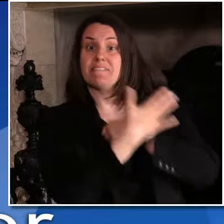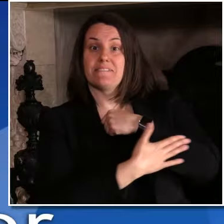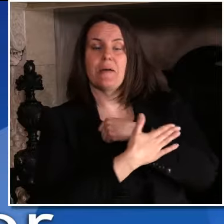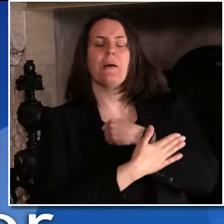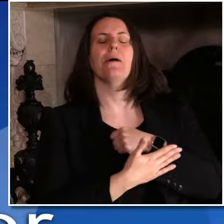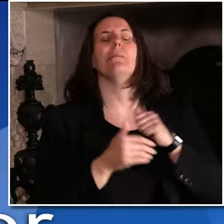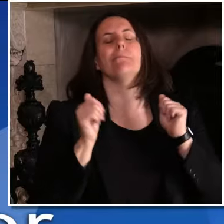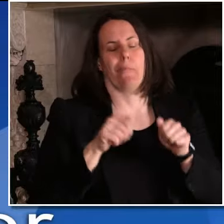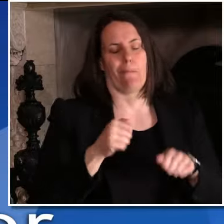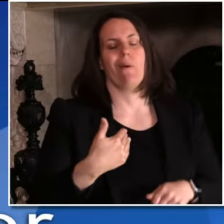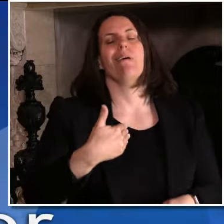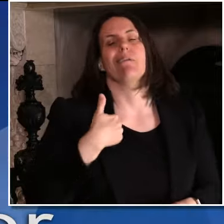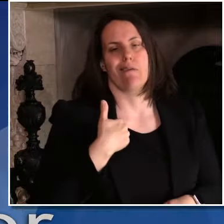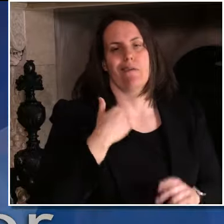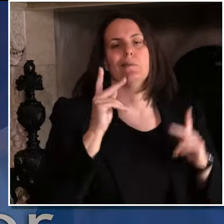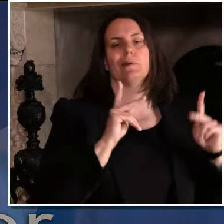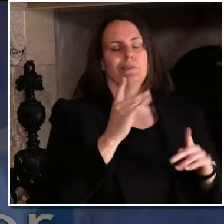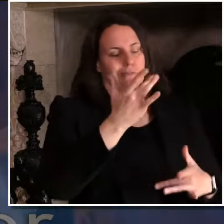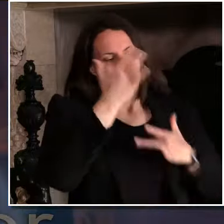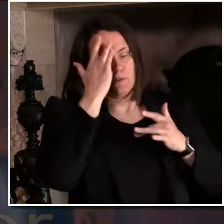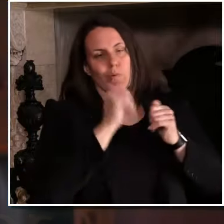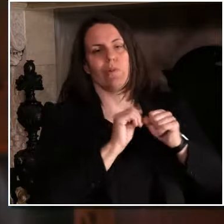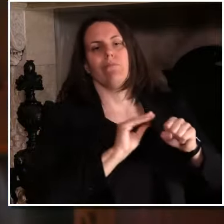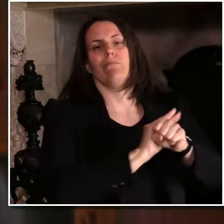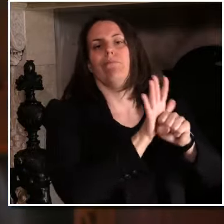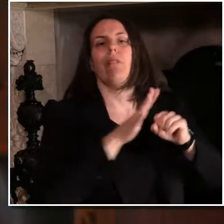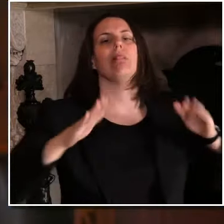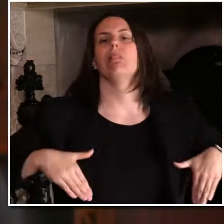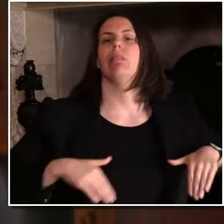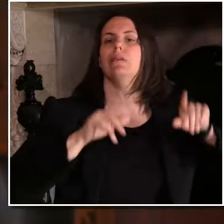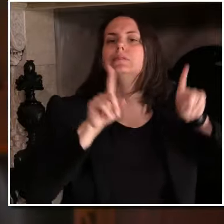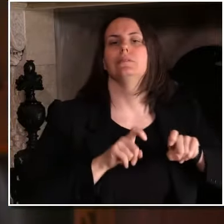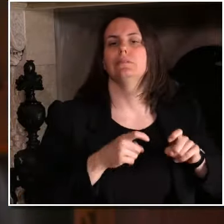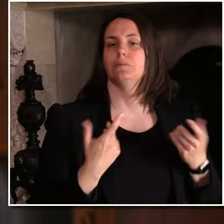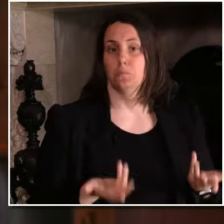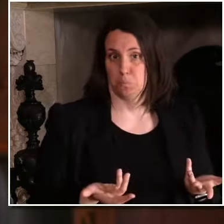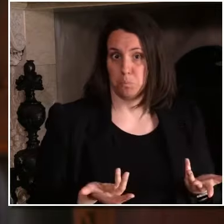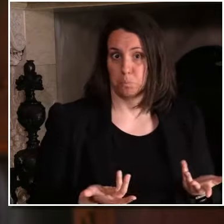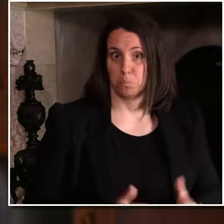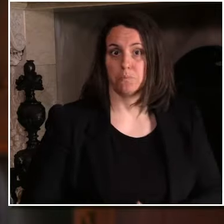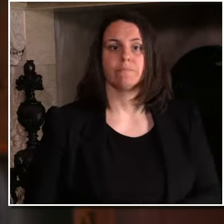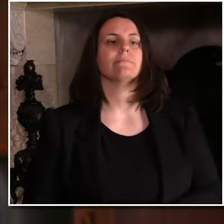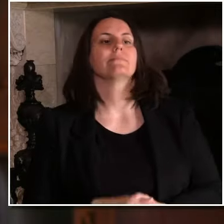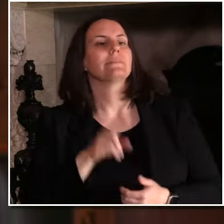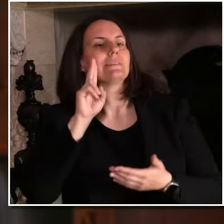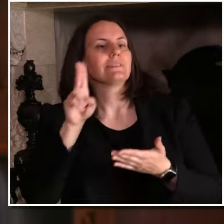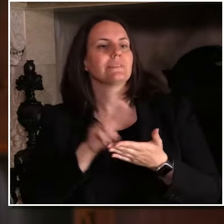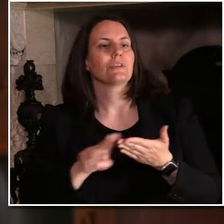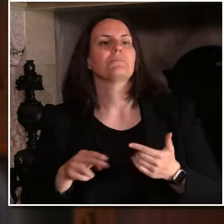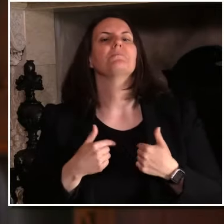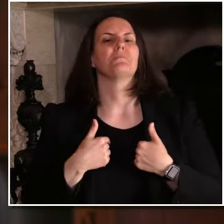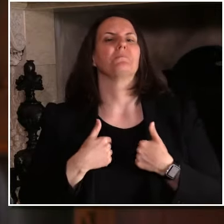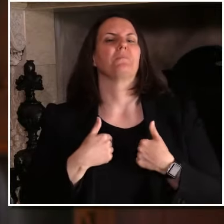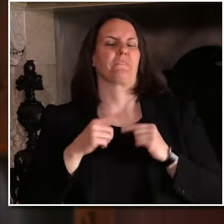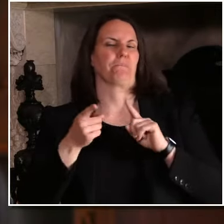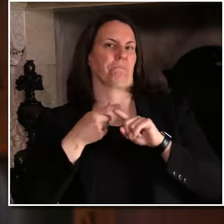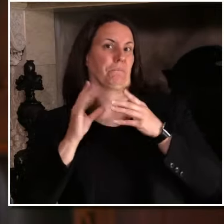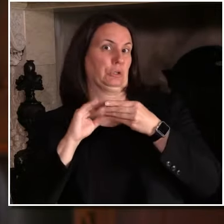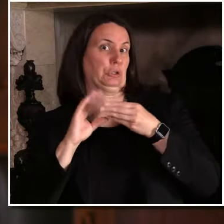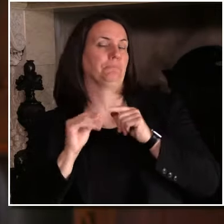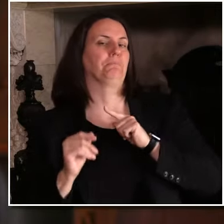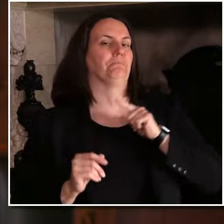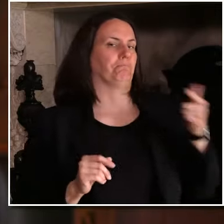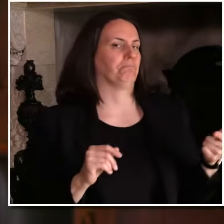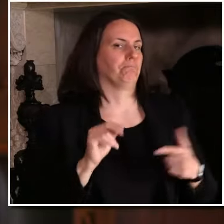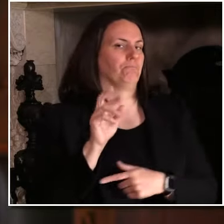test? So I'll start, and then Dr. Westergaard can dig in a little. So I think one of the things